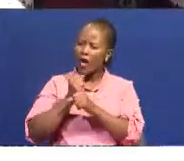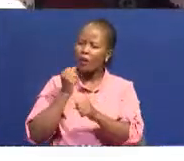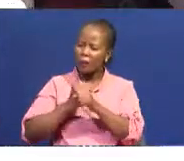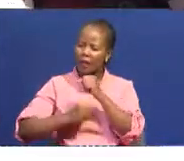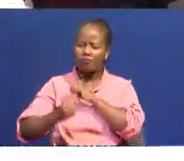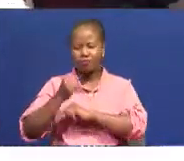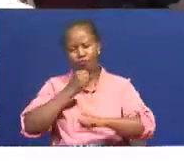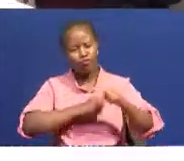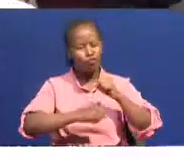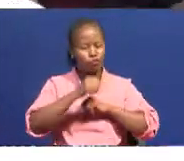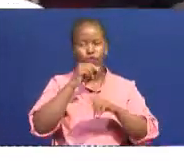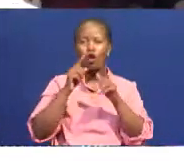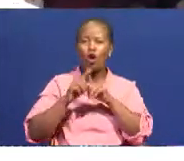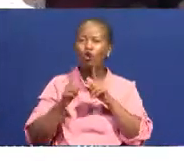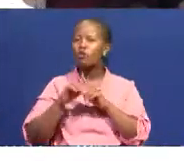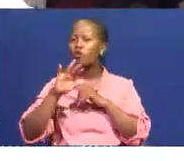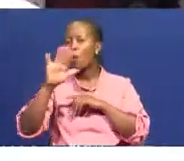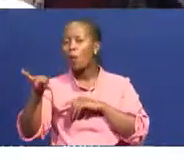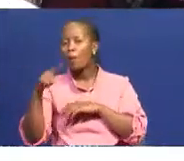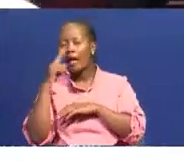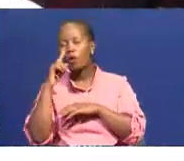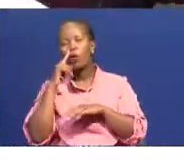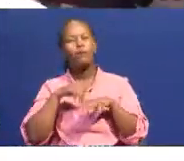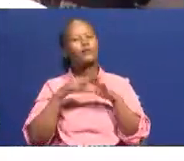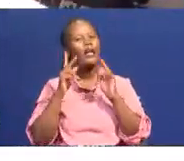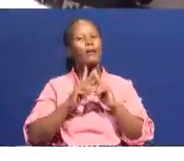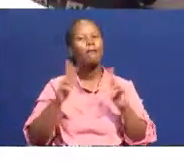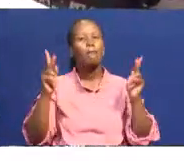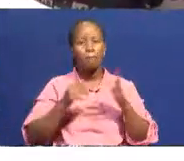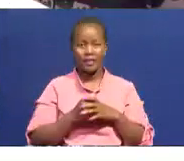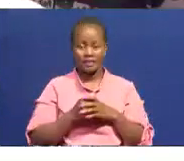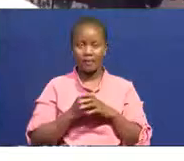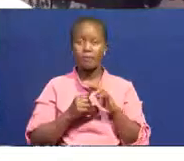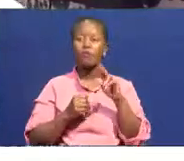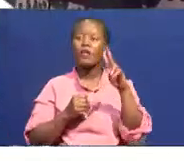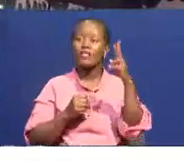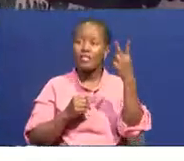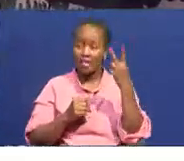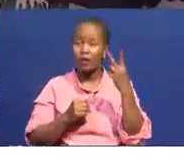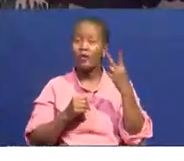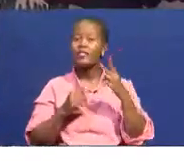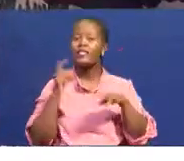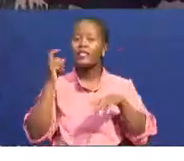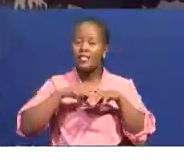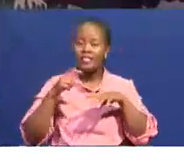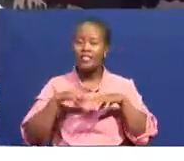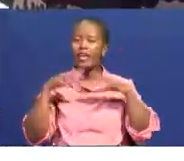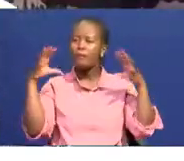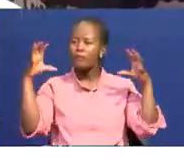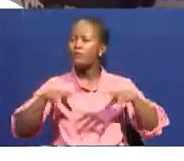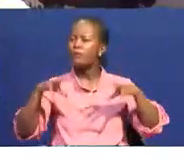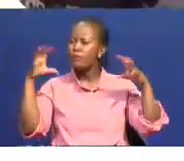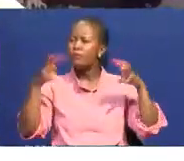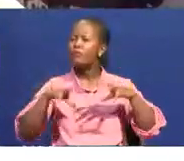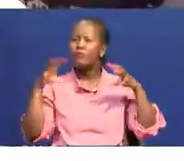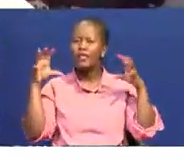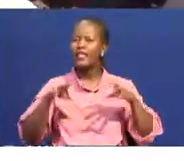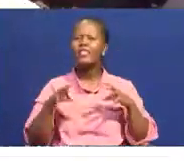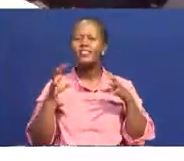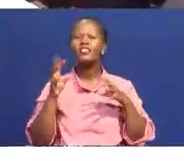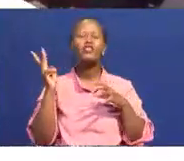kwa familia yake jioni akiwa salama. Pili, mumeona vile kukinyesha barabara inakuwa maji